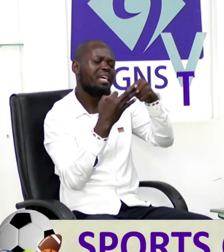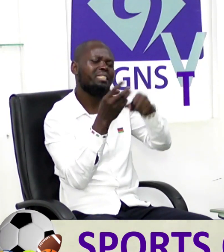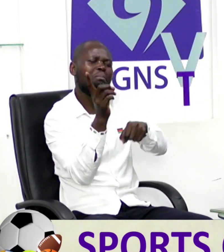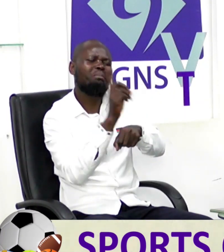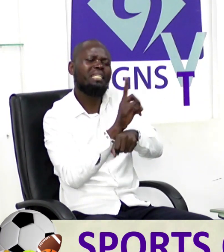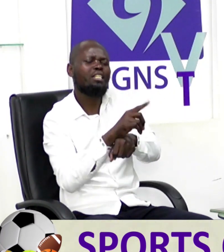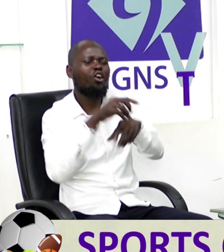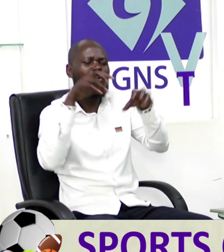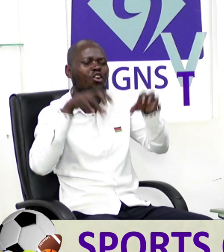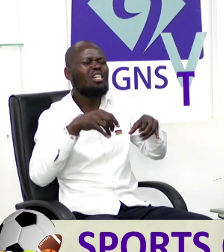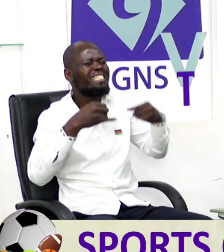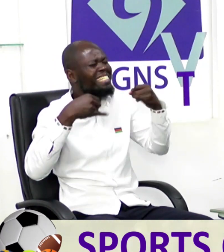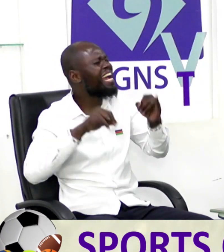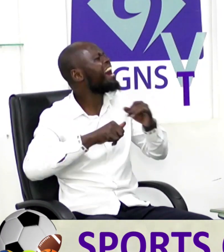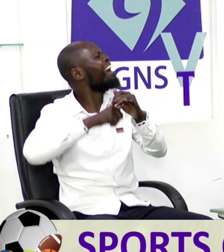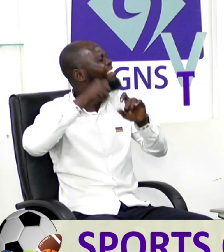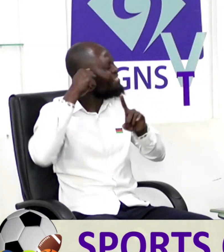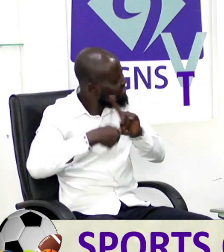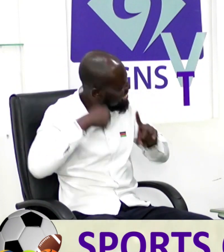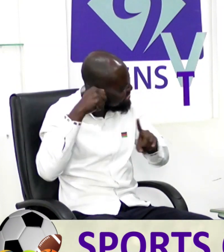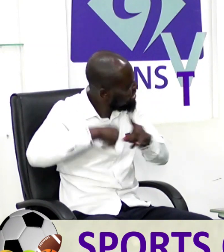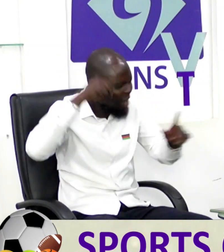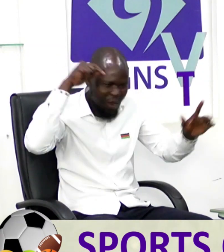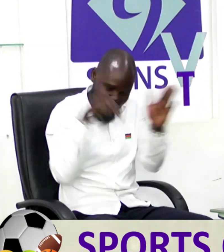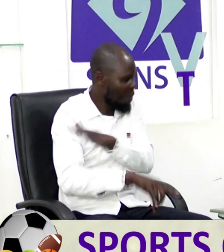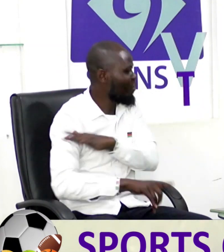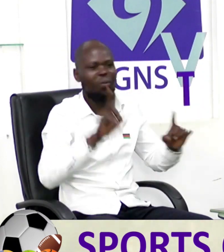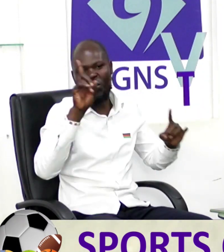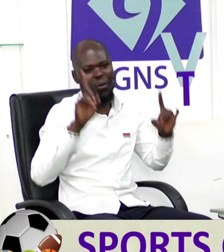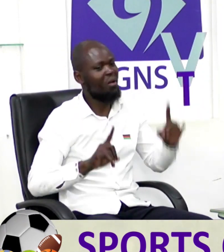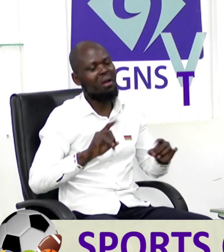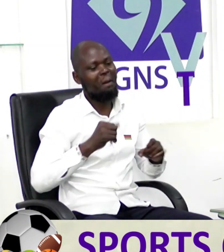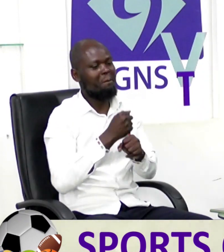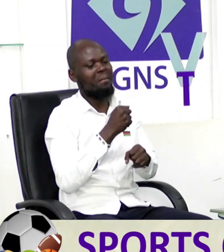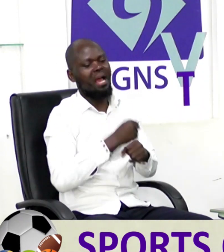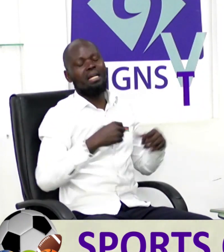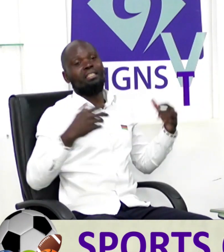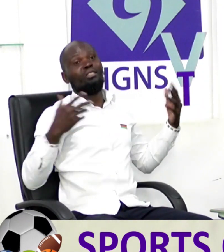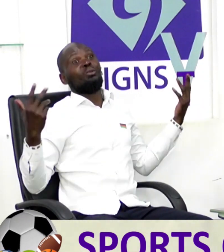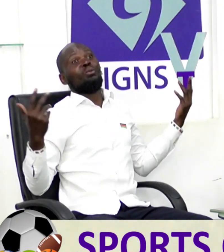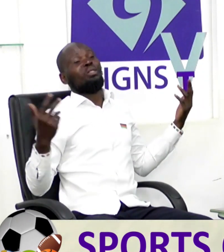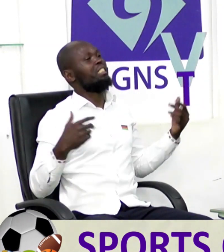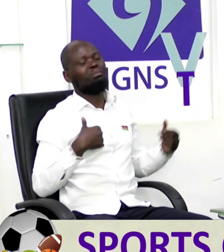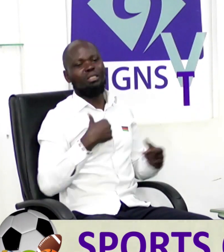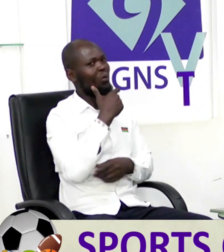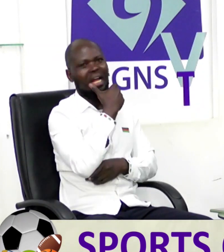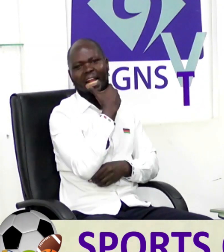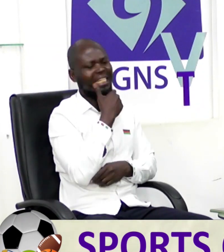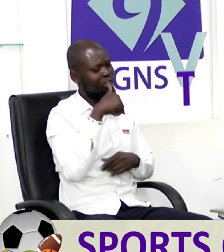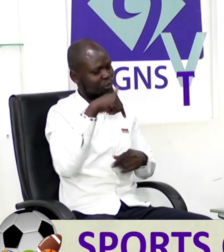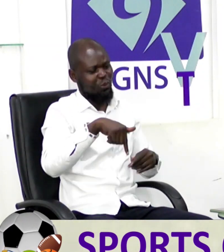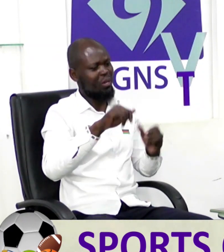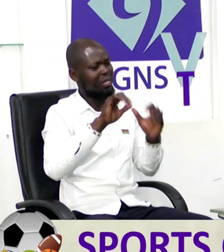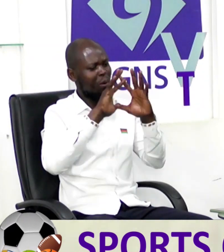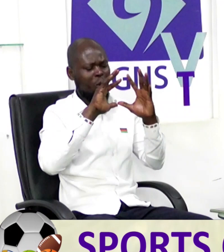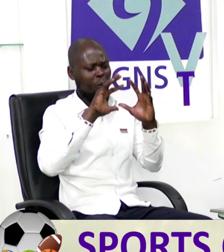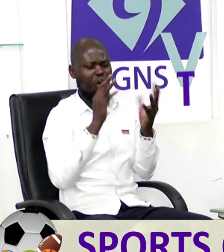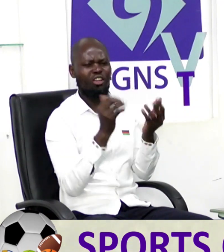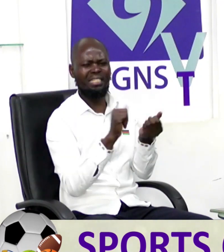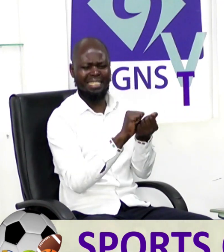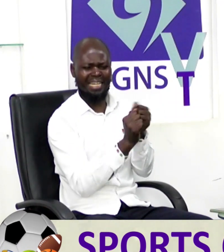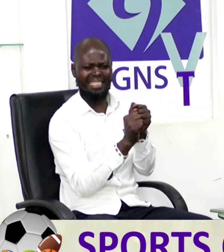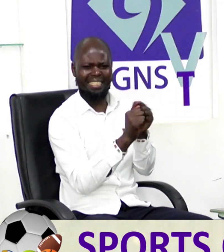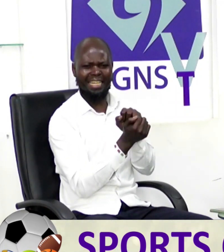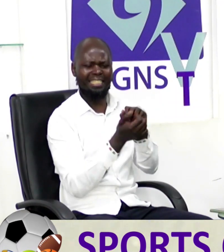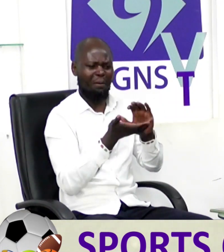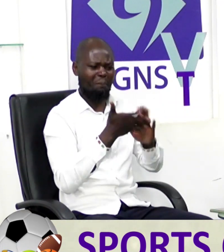to luck because it was 78 minutes. Congo tried and really fought hard and really scored a 1-1, and I really